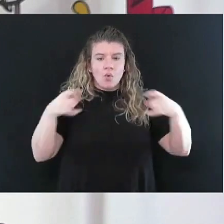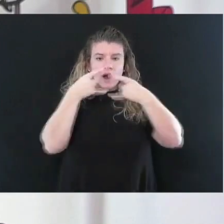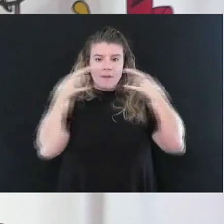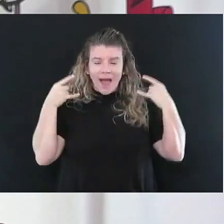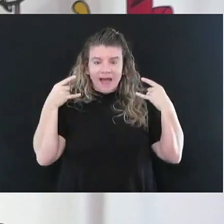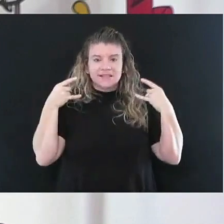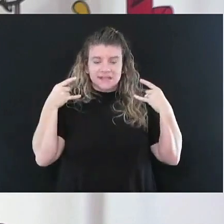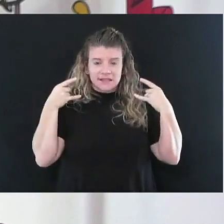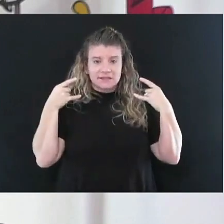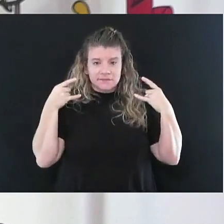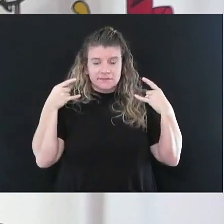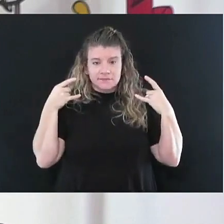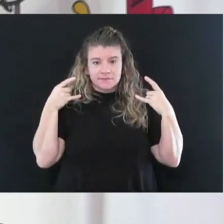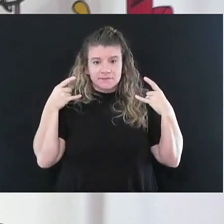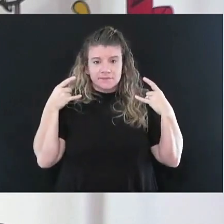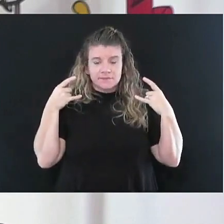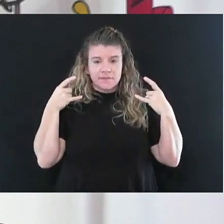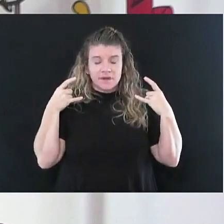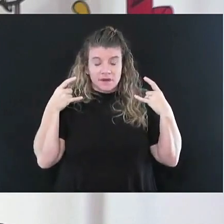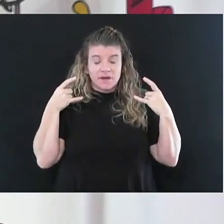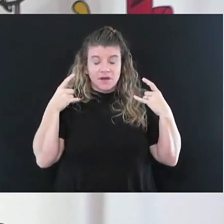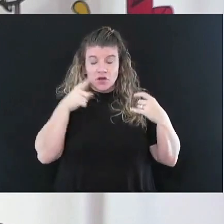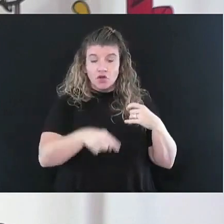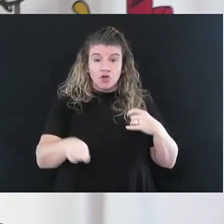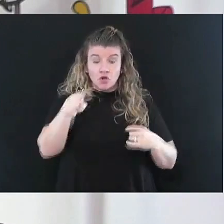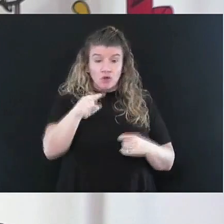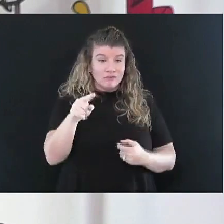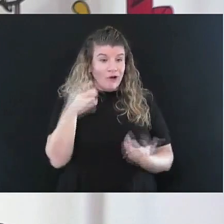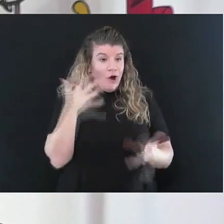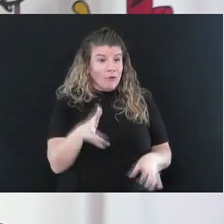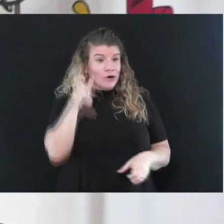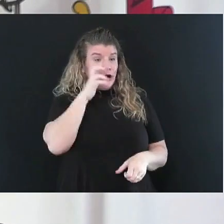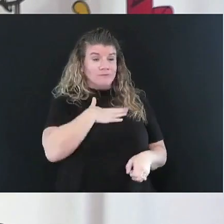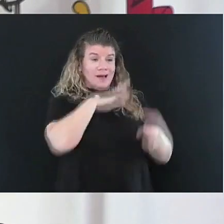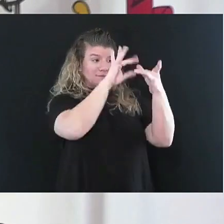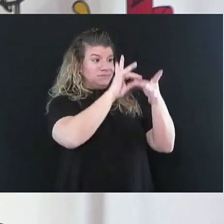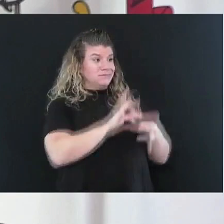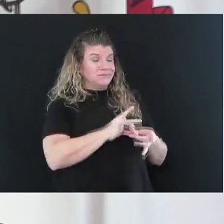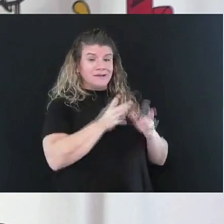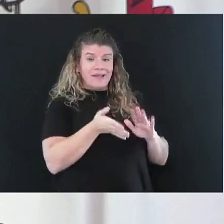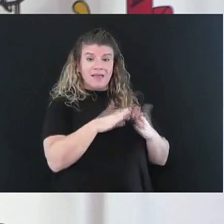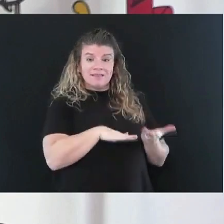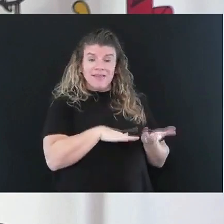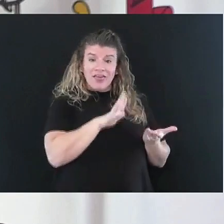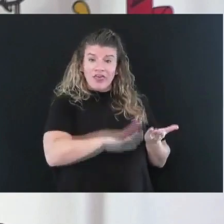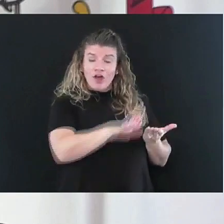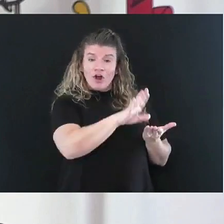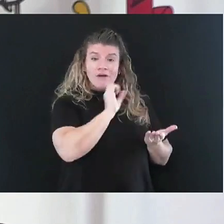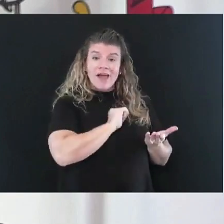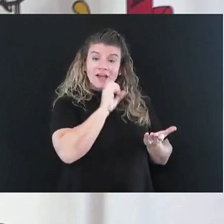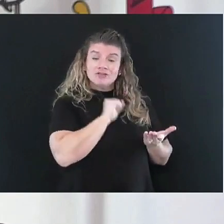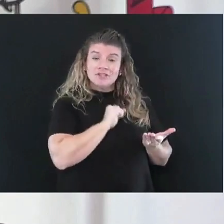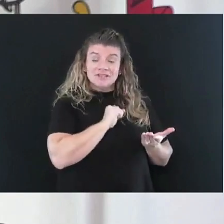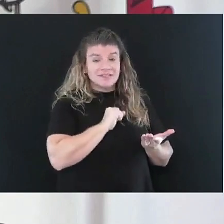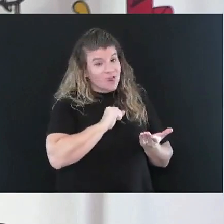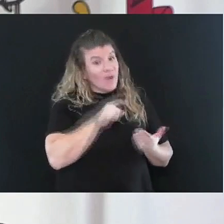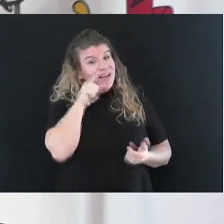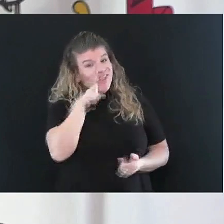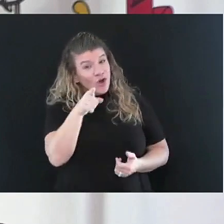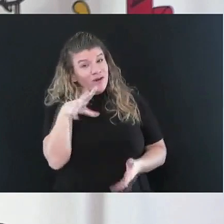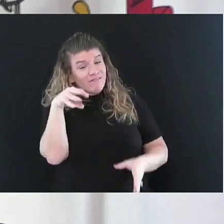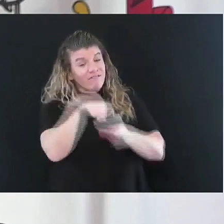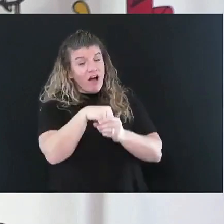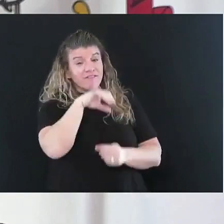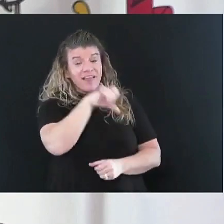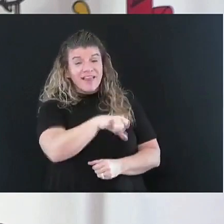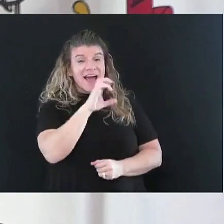absolutely. You hear the people that have died and their ages, and so you may want to think if you're of that age,